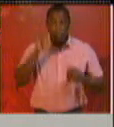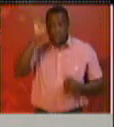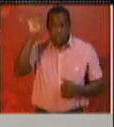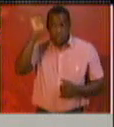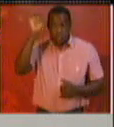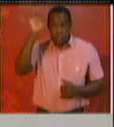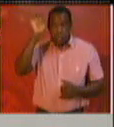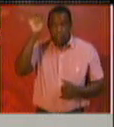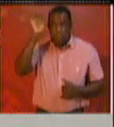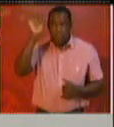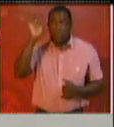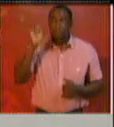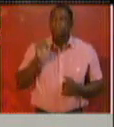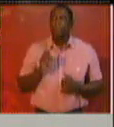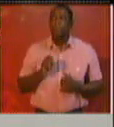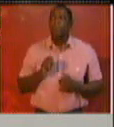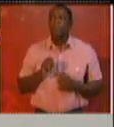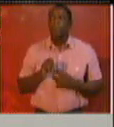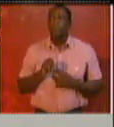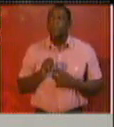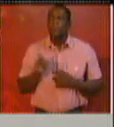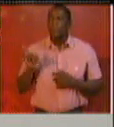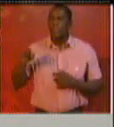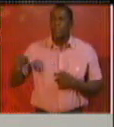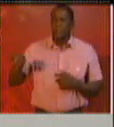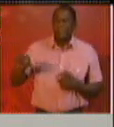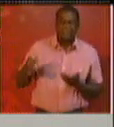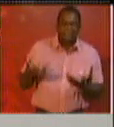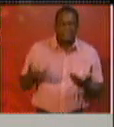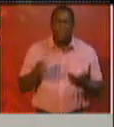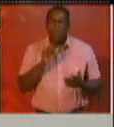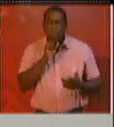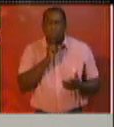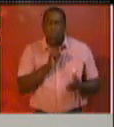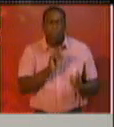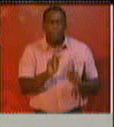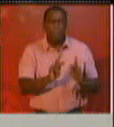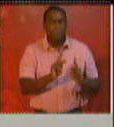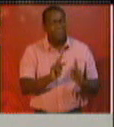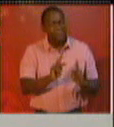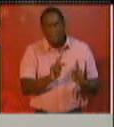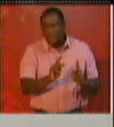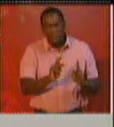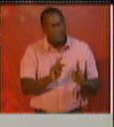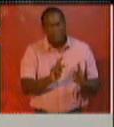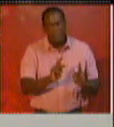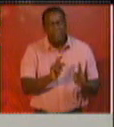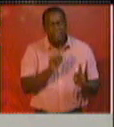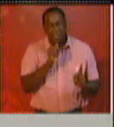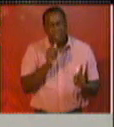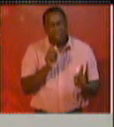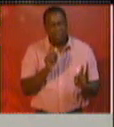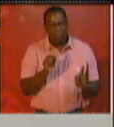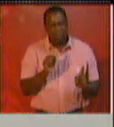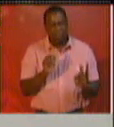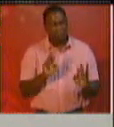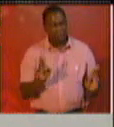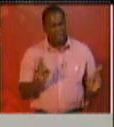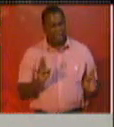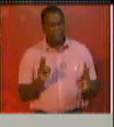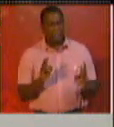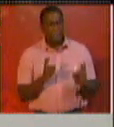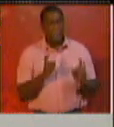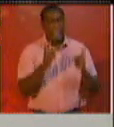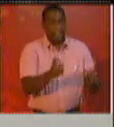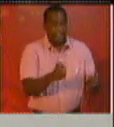the vaccination of elderly individuals, pending additional information being made available